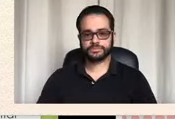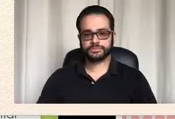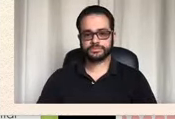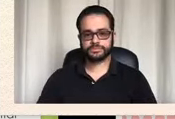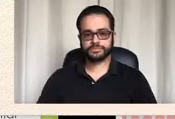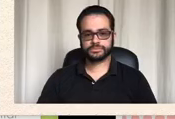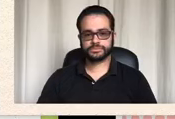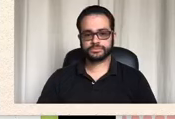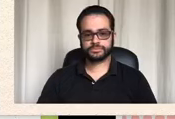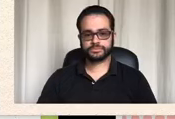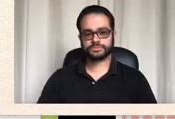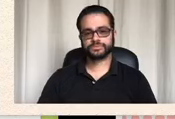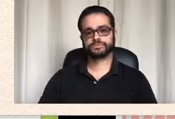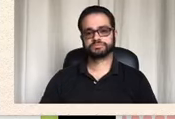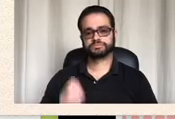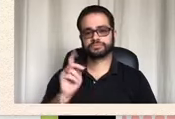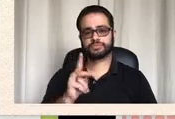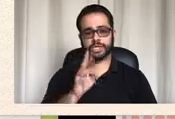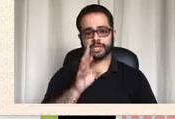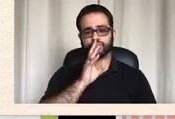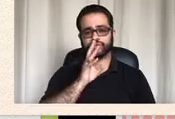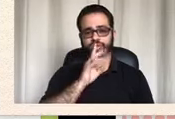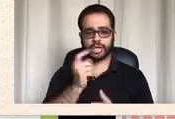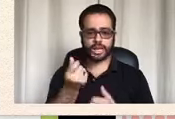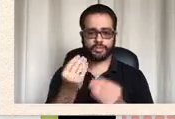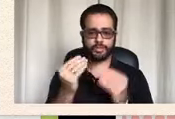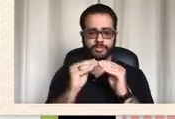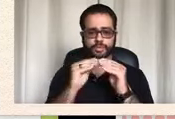talking a little bit more about Florida SAND,